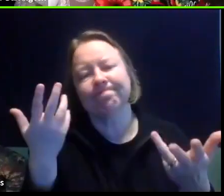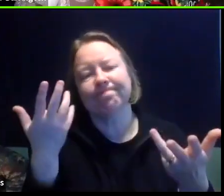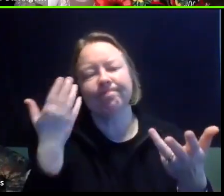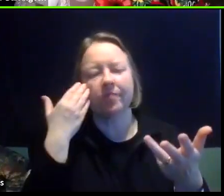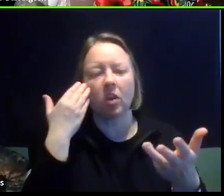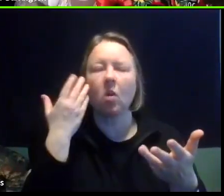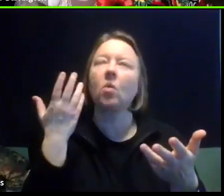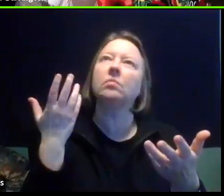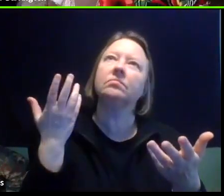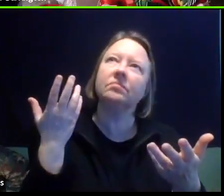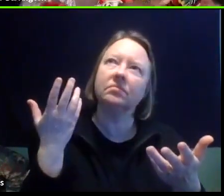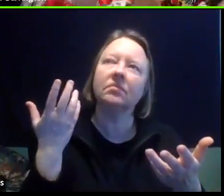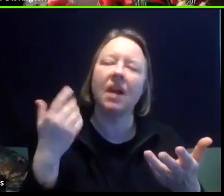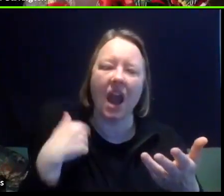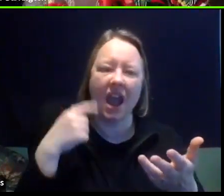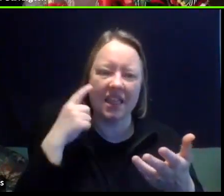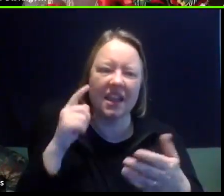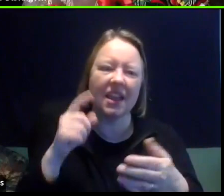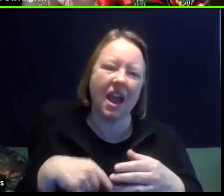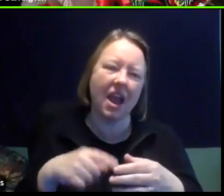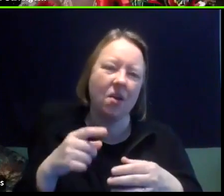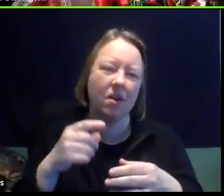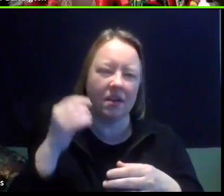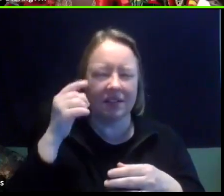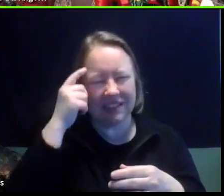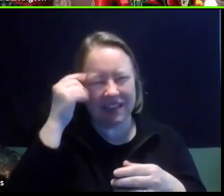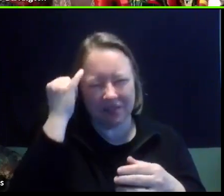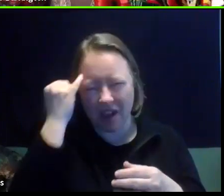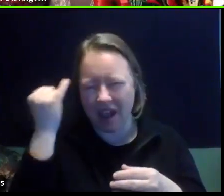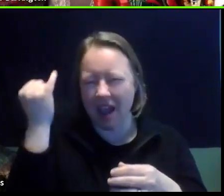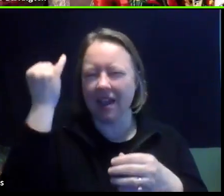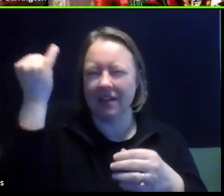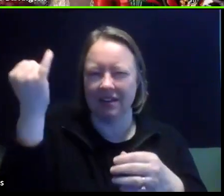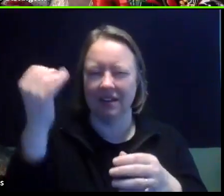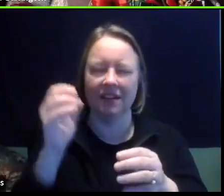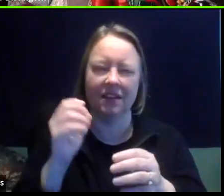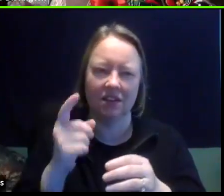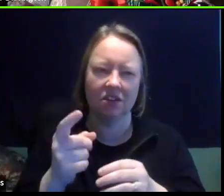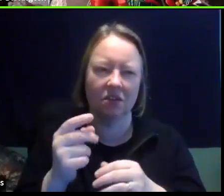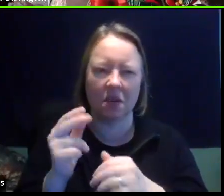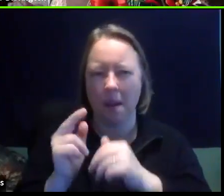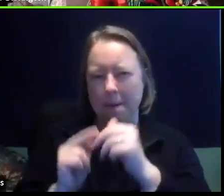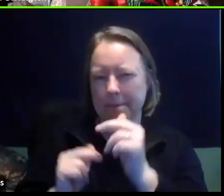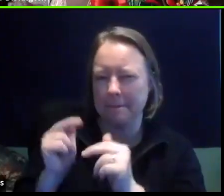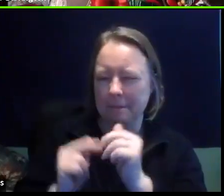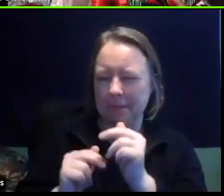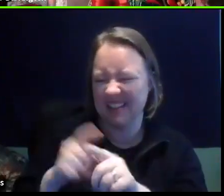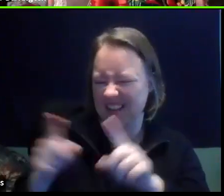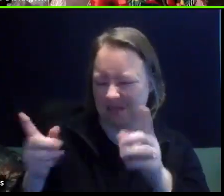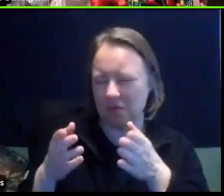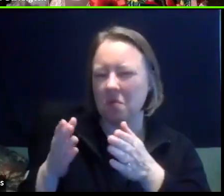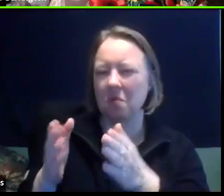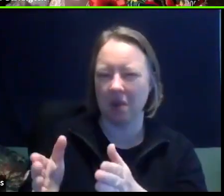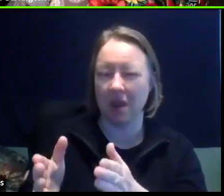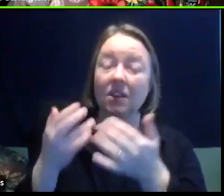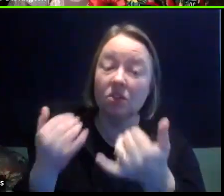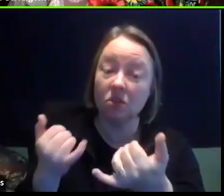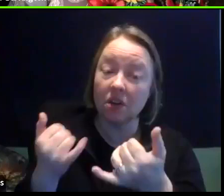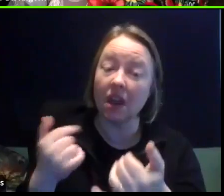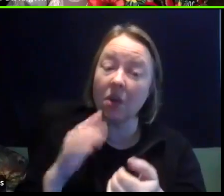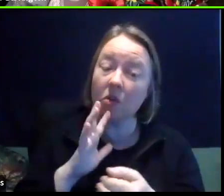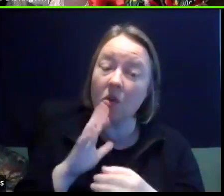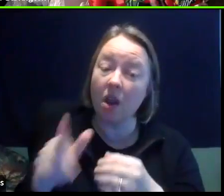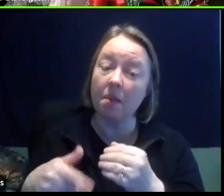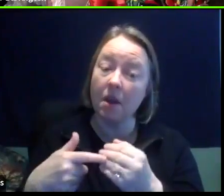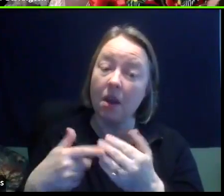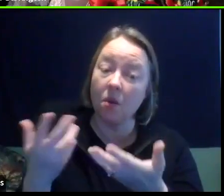how about I come up with a strategy to make this be built just a little bit differently. And today we are talking